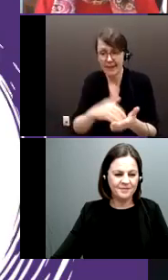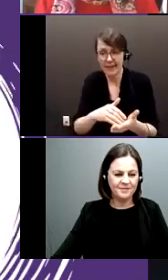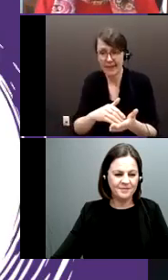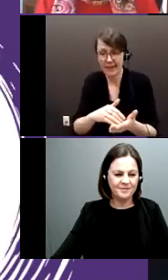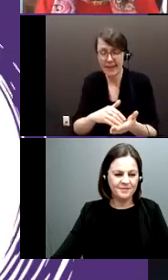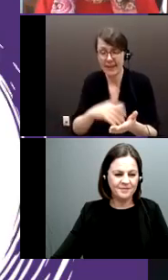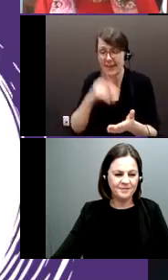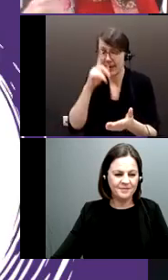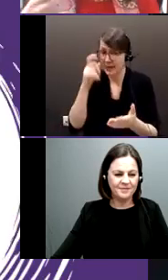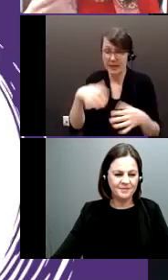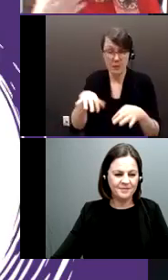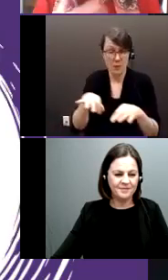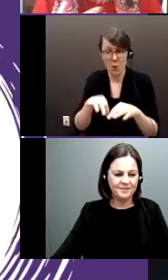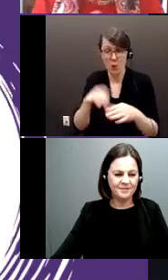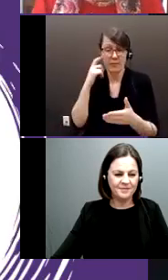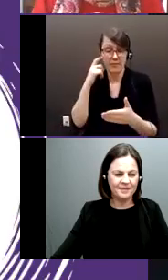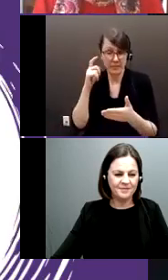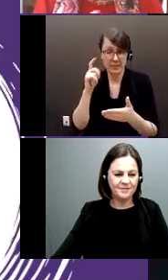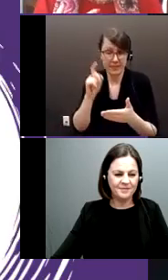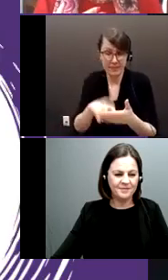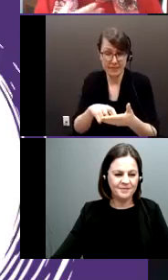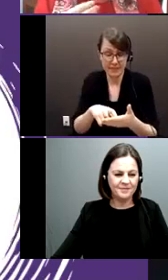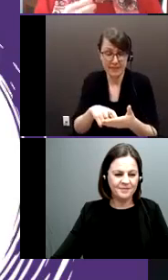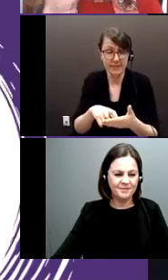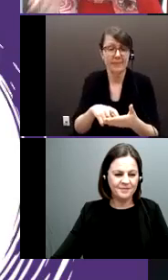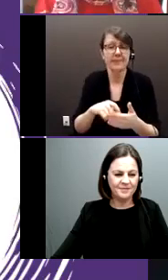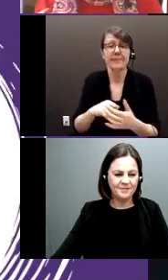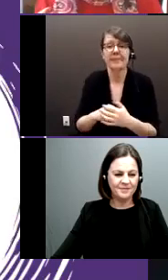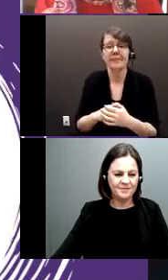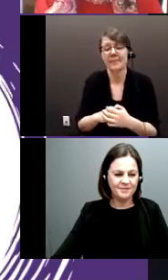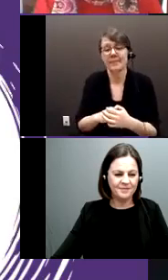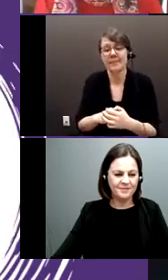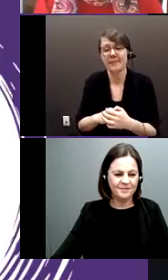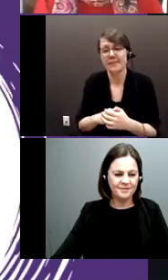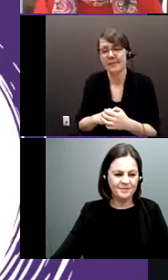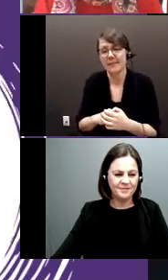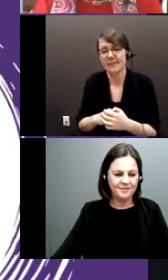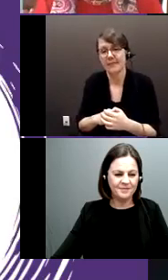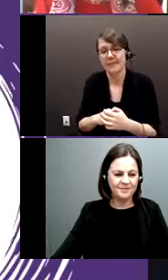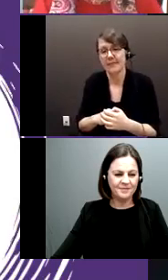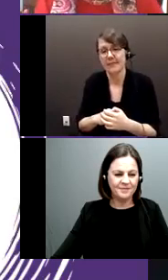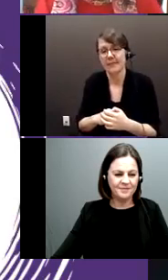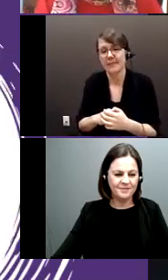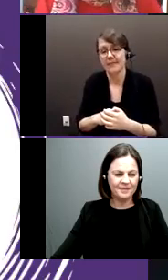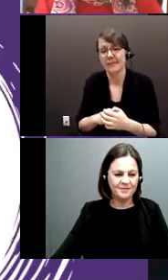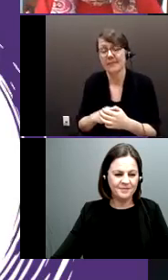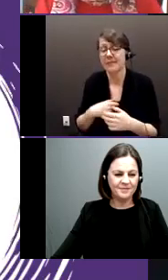acknowledge this, that folks are not coming simply or solely with their experience of